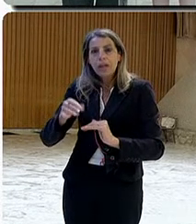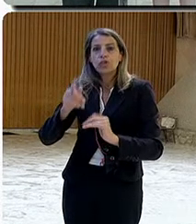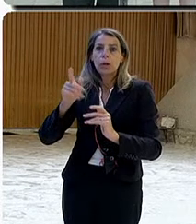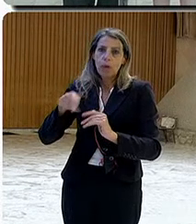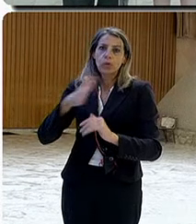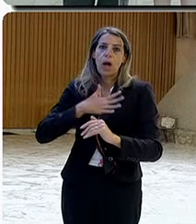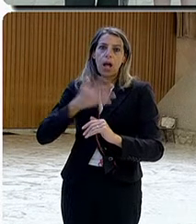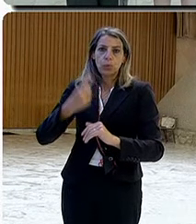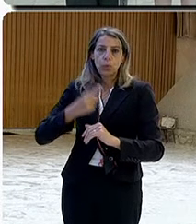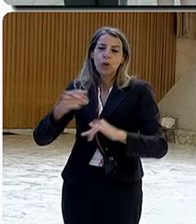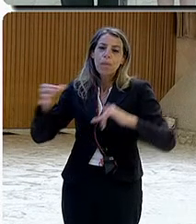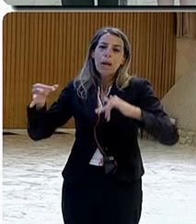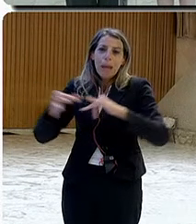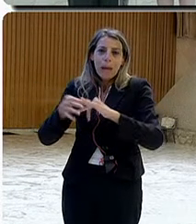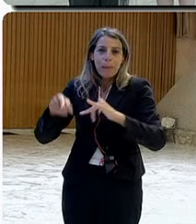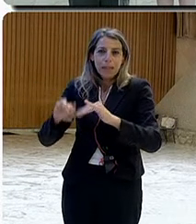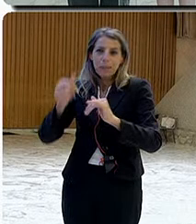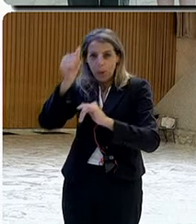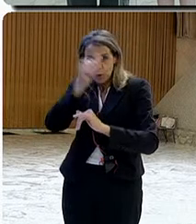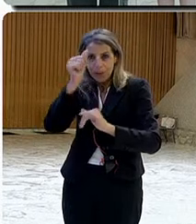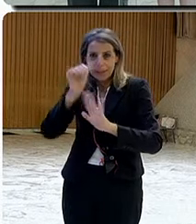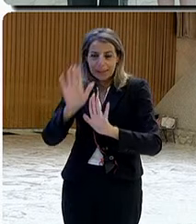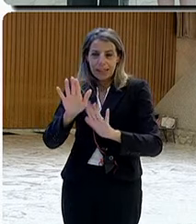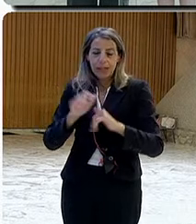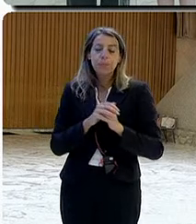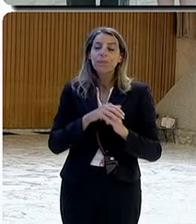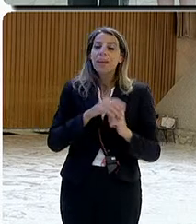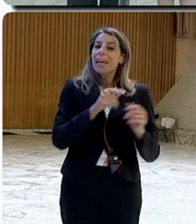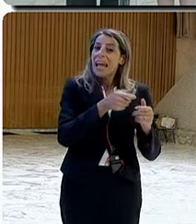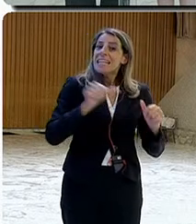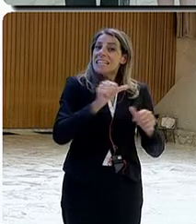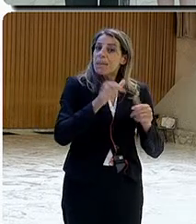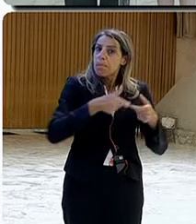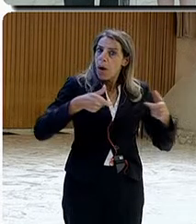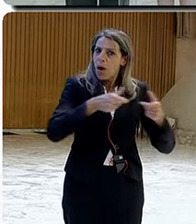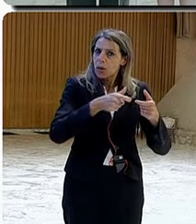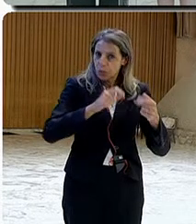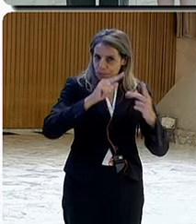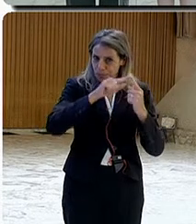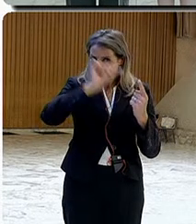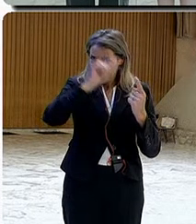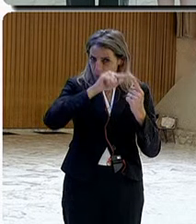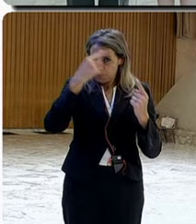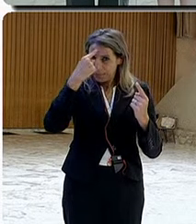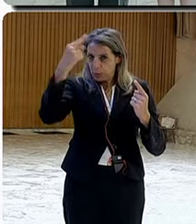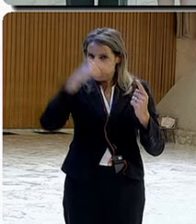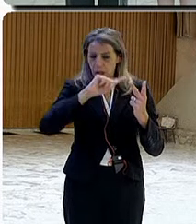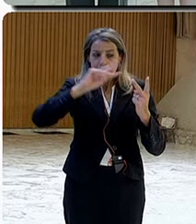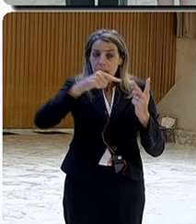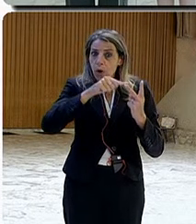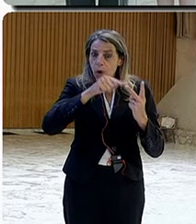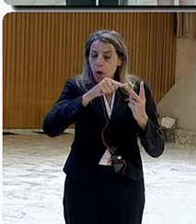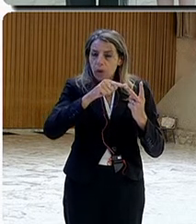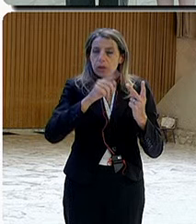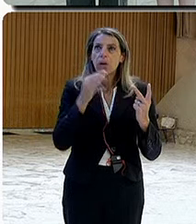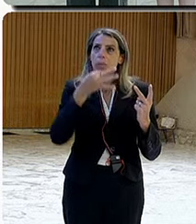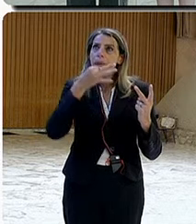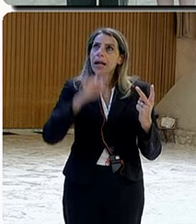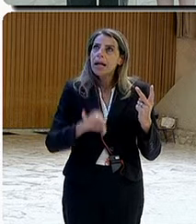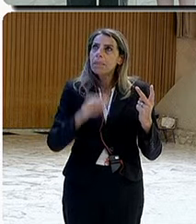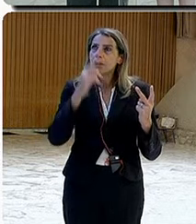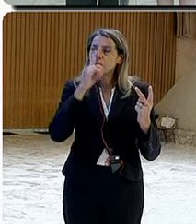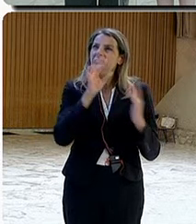The second fruit of the symposium was the ability to articulate the specific elements of what we call the liturgy